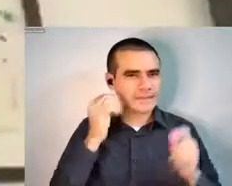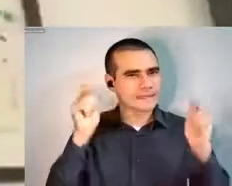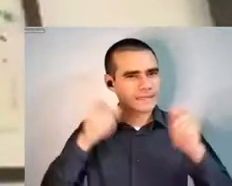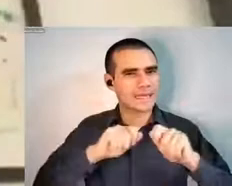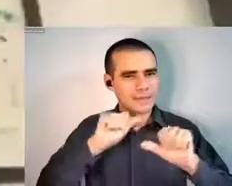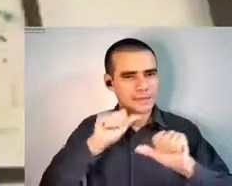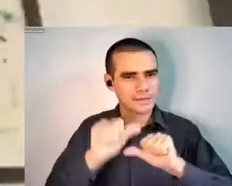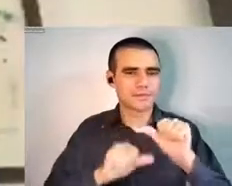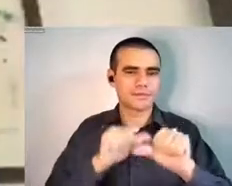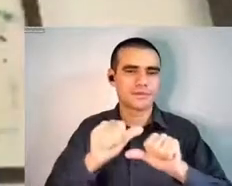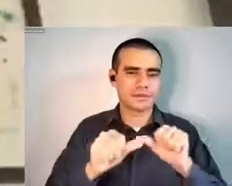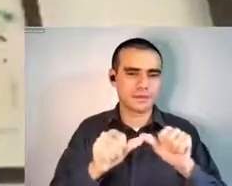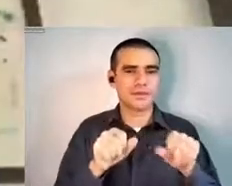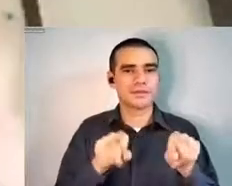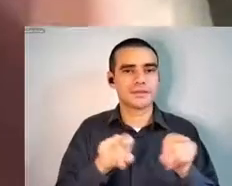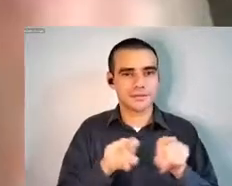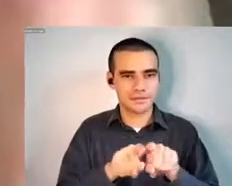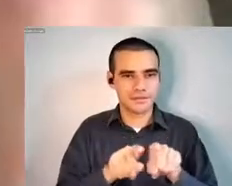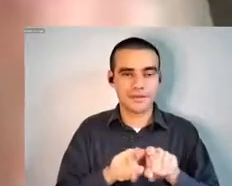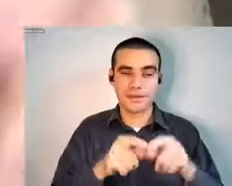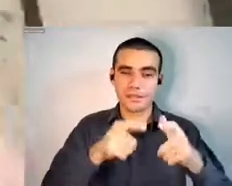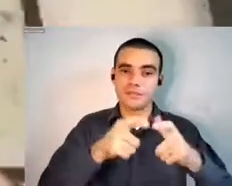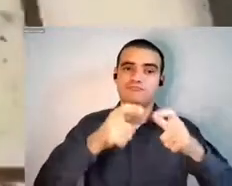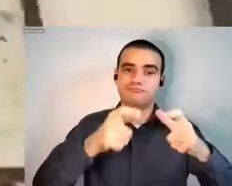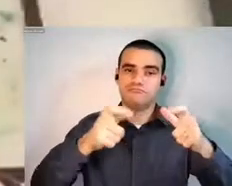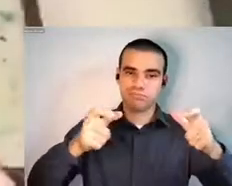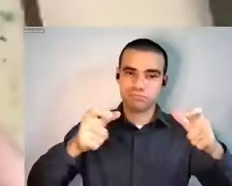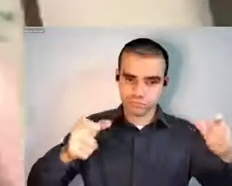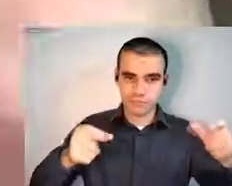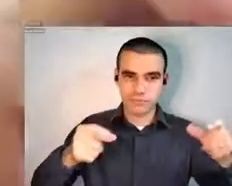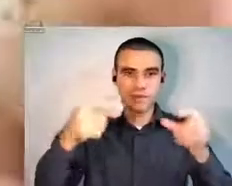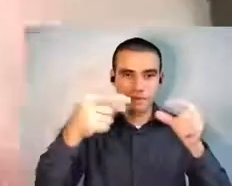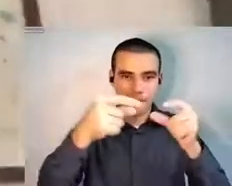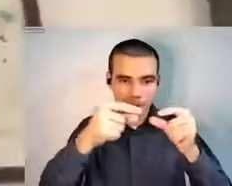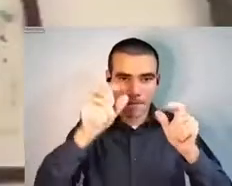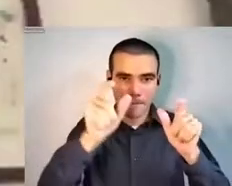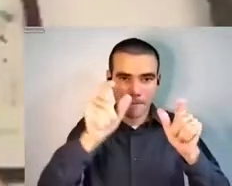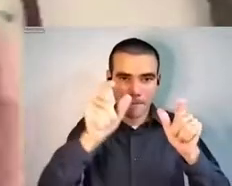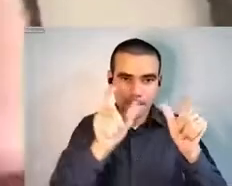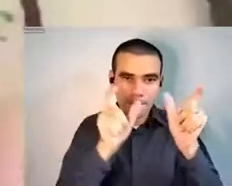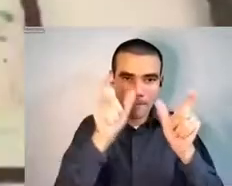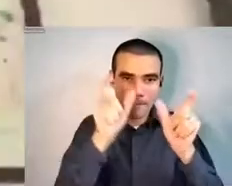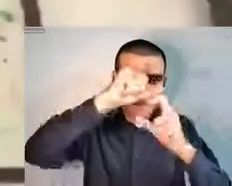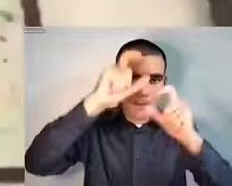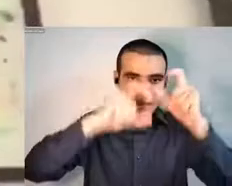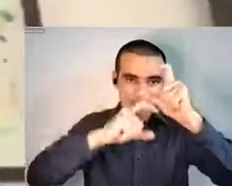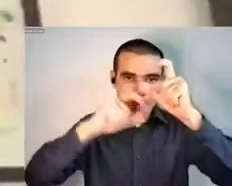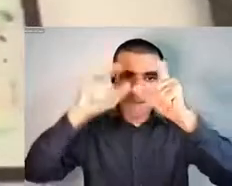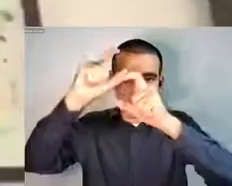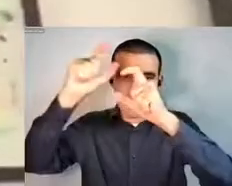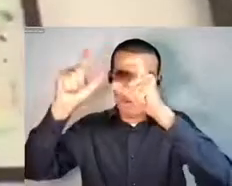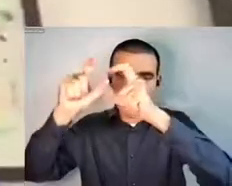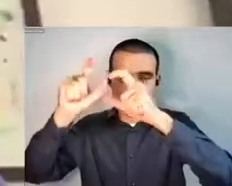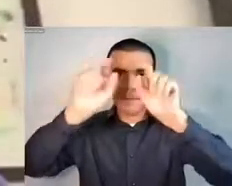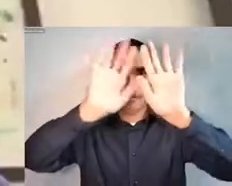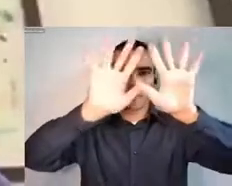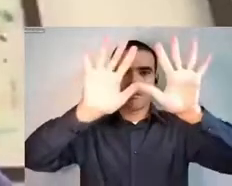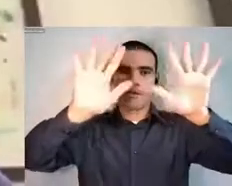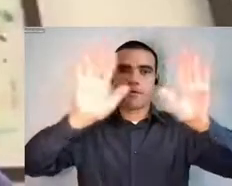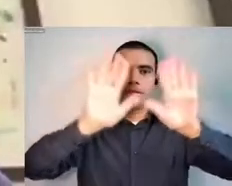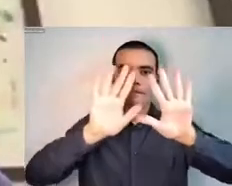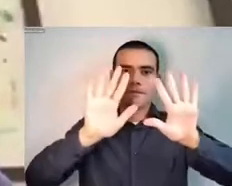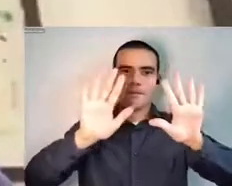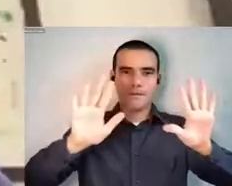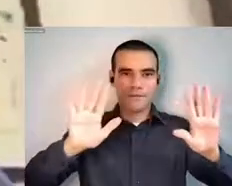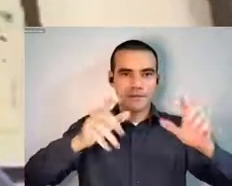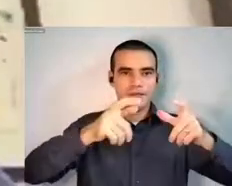is possible. And then Lego is going to be developed, because the pieces are going to come together and you have to join